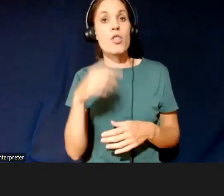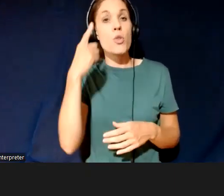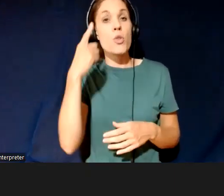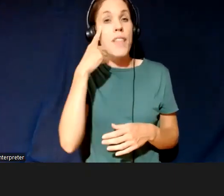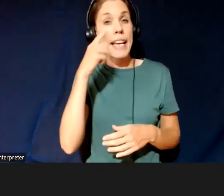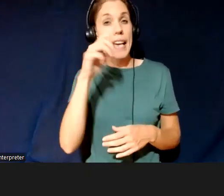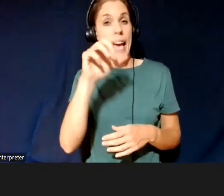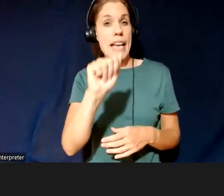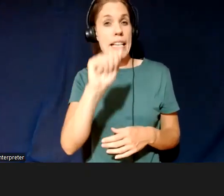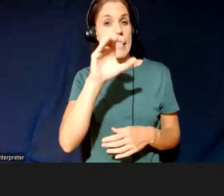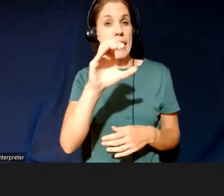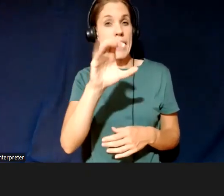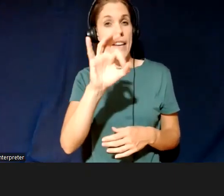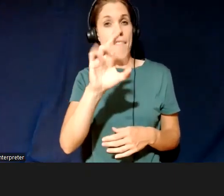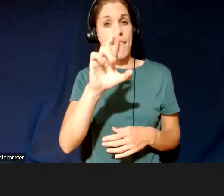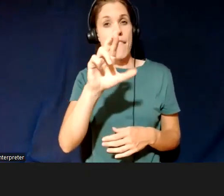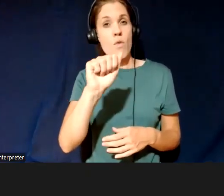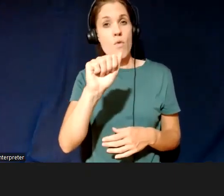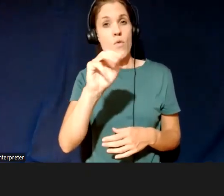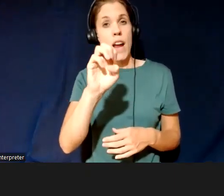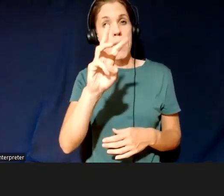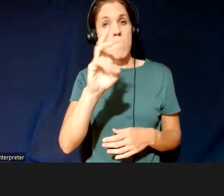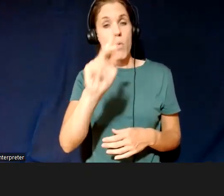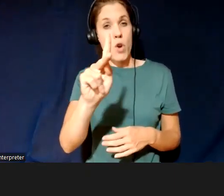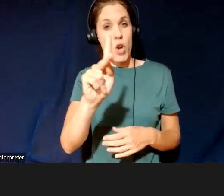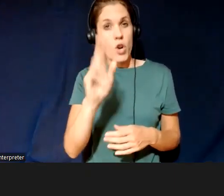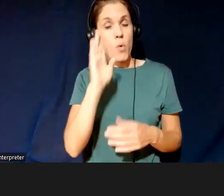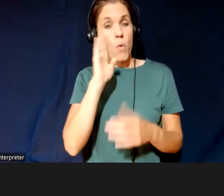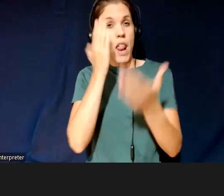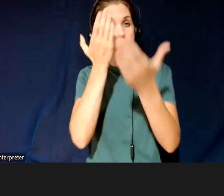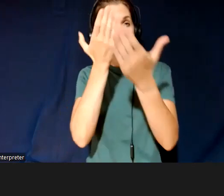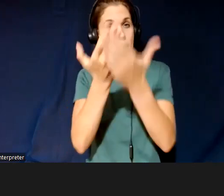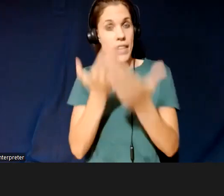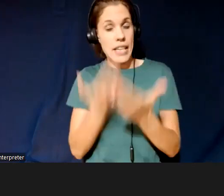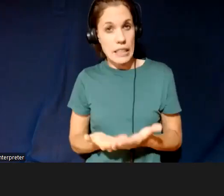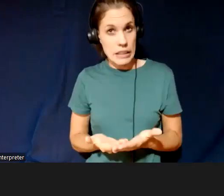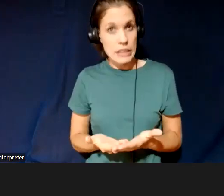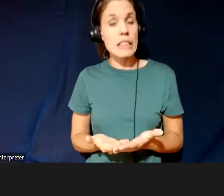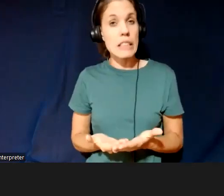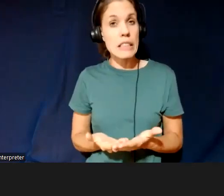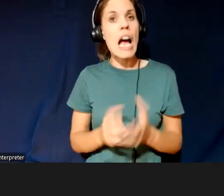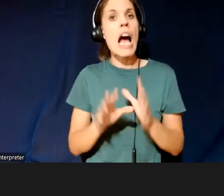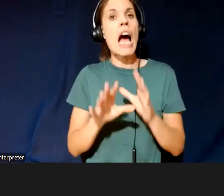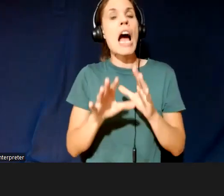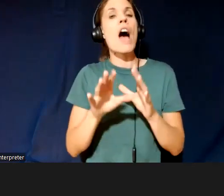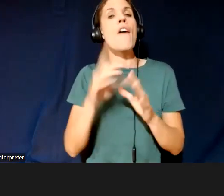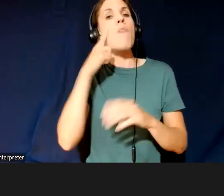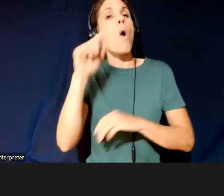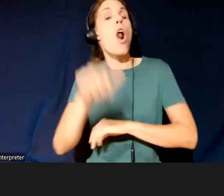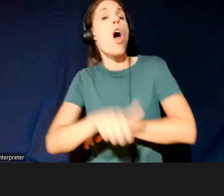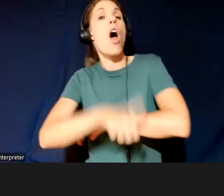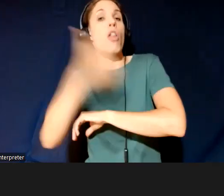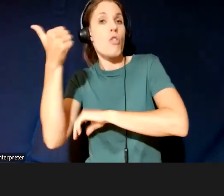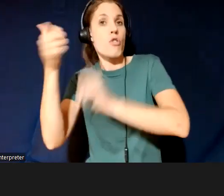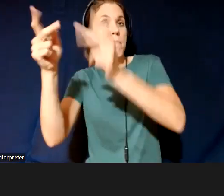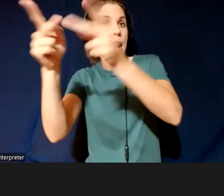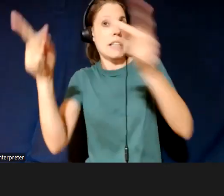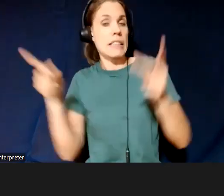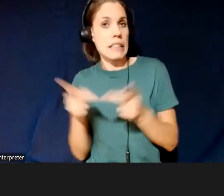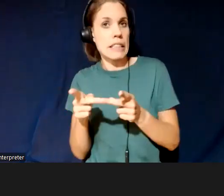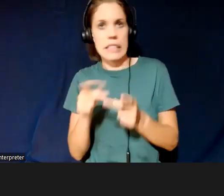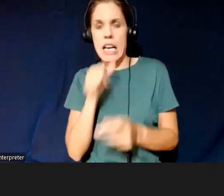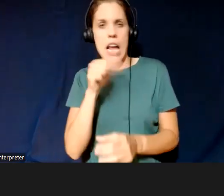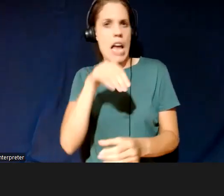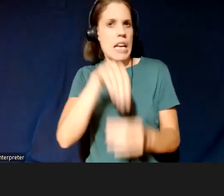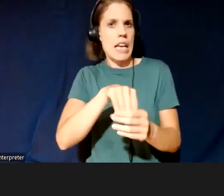be helpful for evidence-based species adaptation planning outside of the US? Yeah, definitely. We're pretty